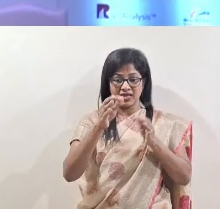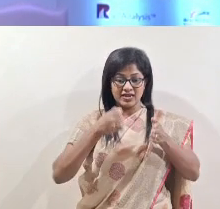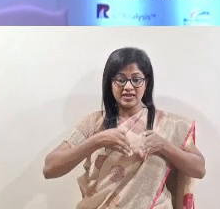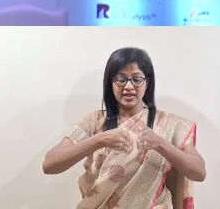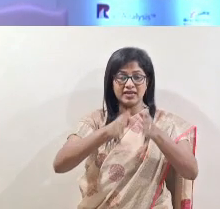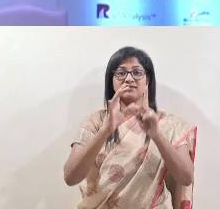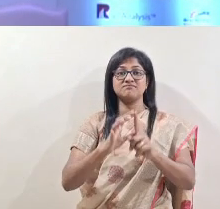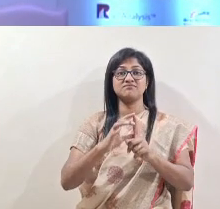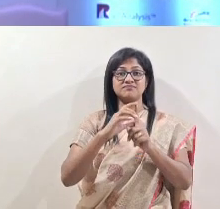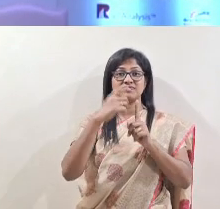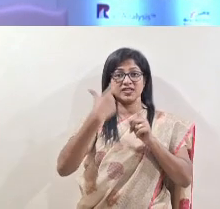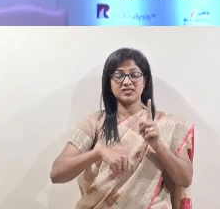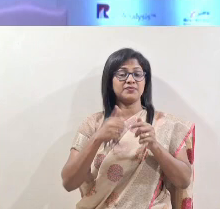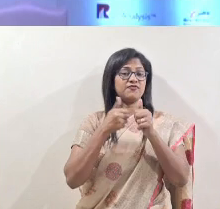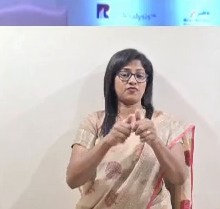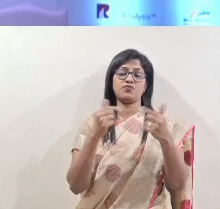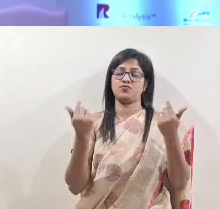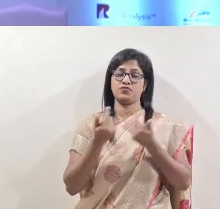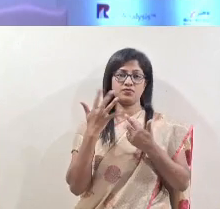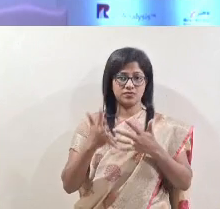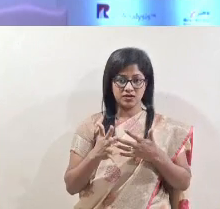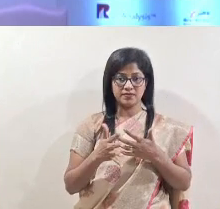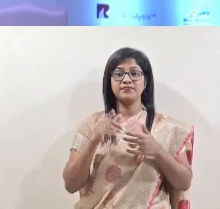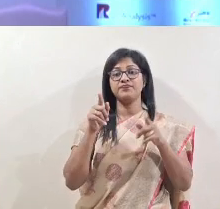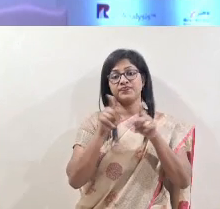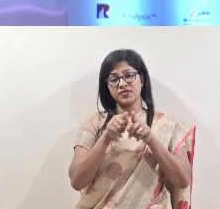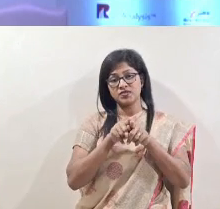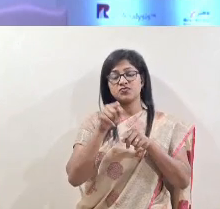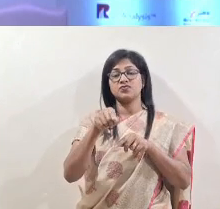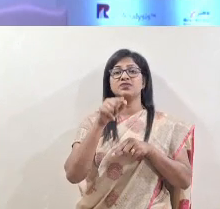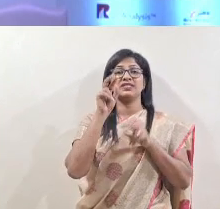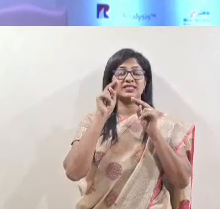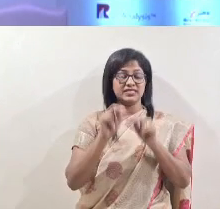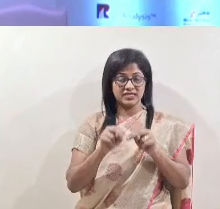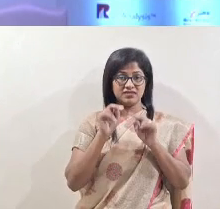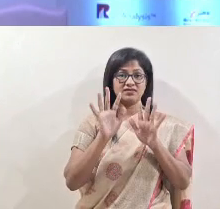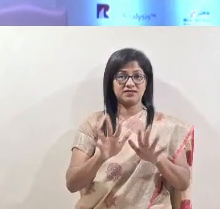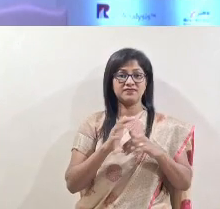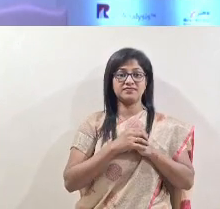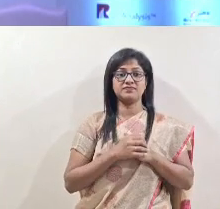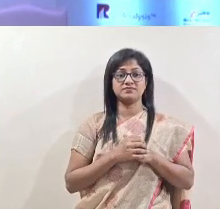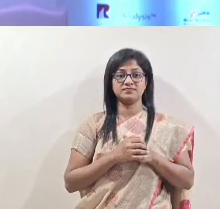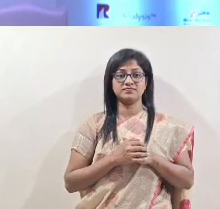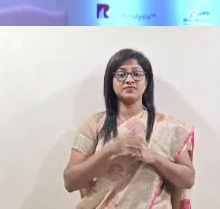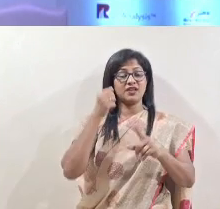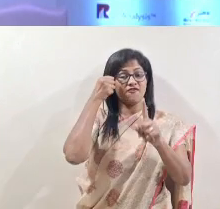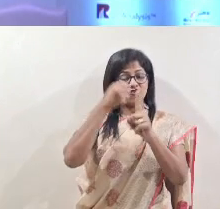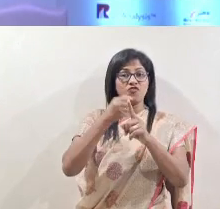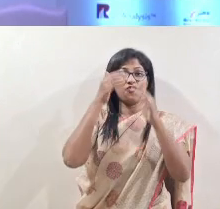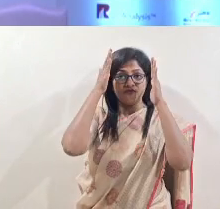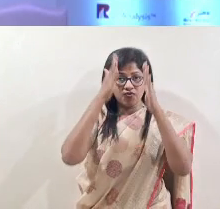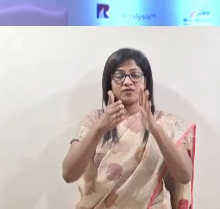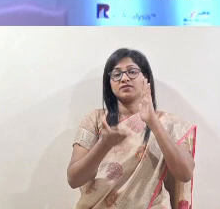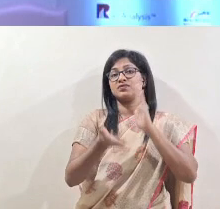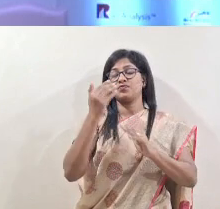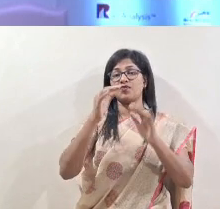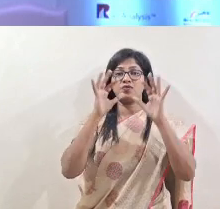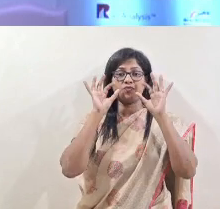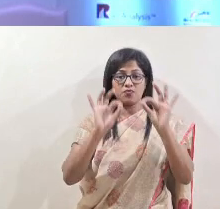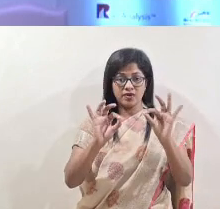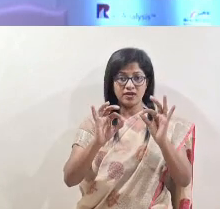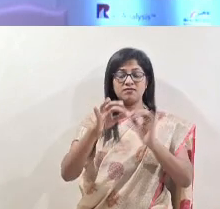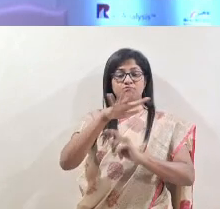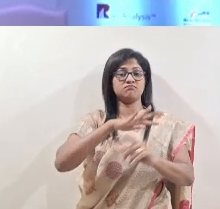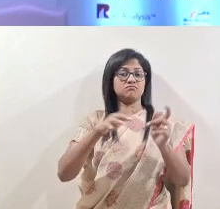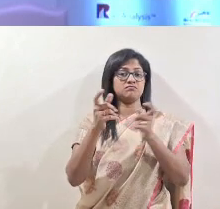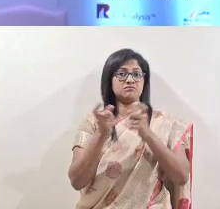being followed. And also there is need to give emphasis on providing well maintained signal